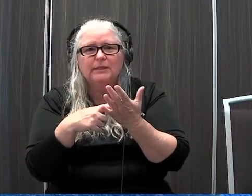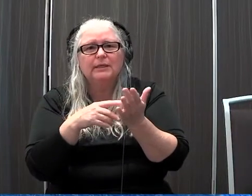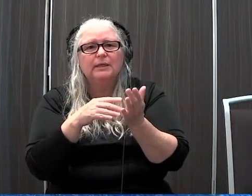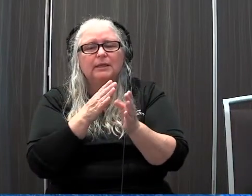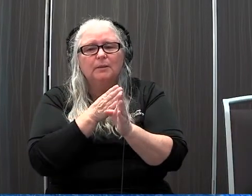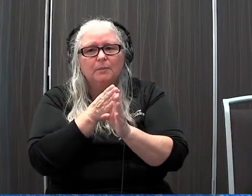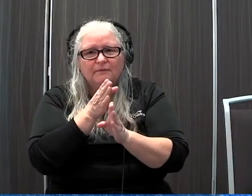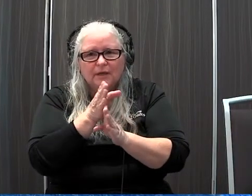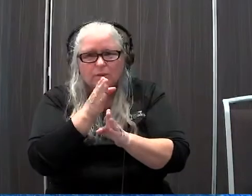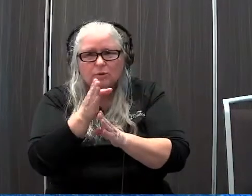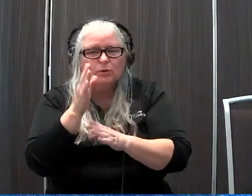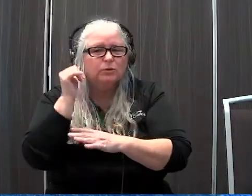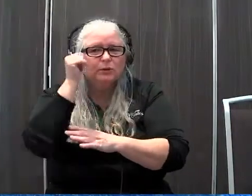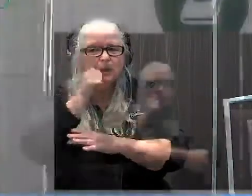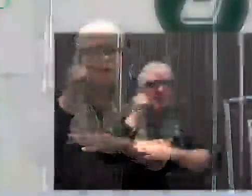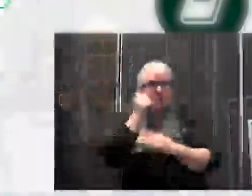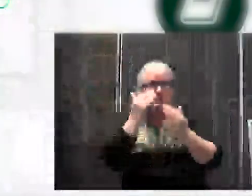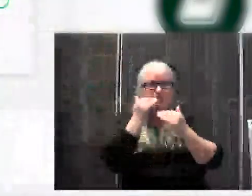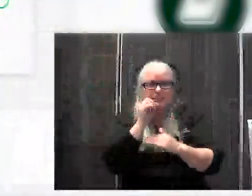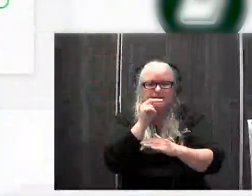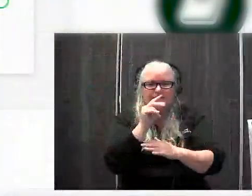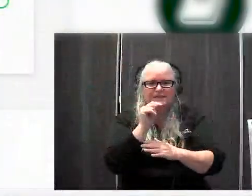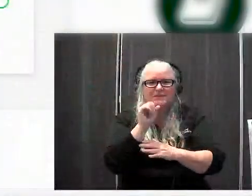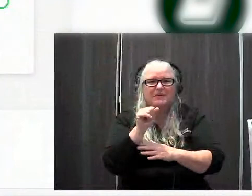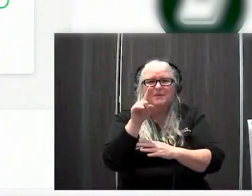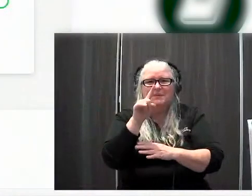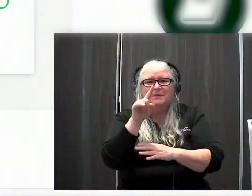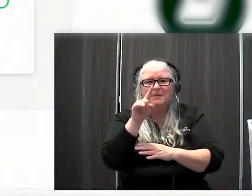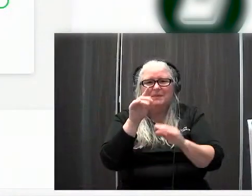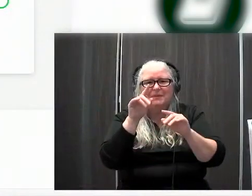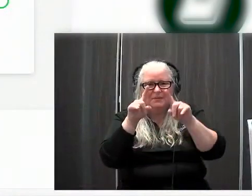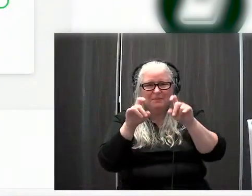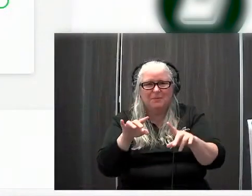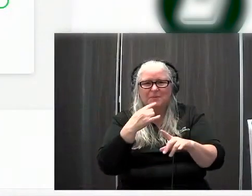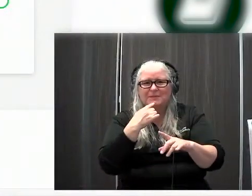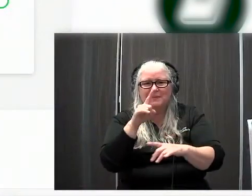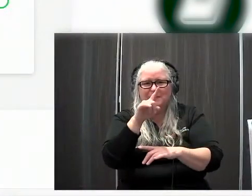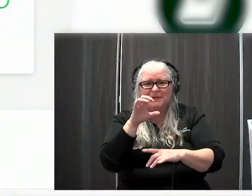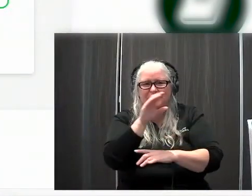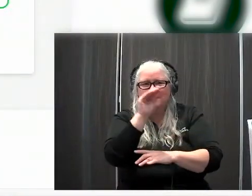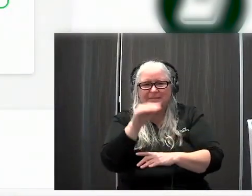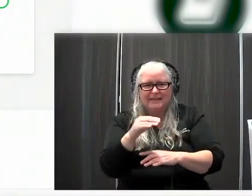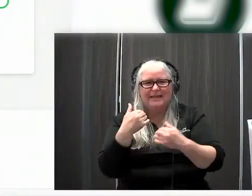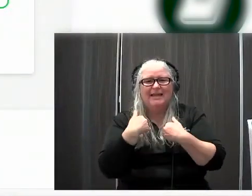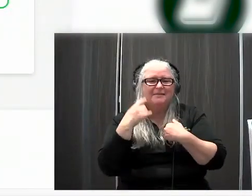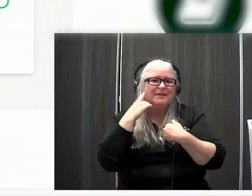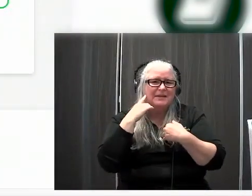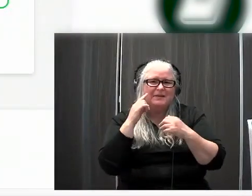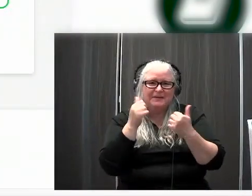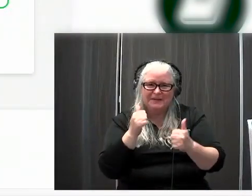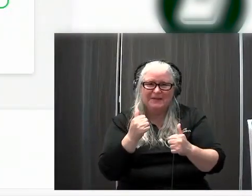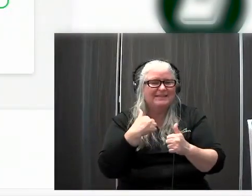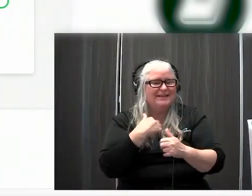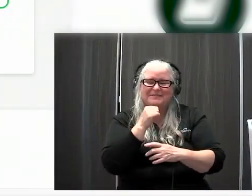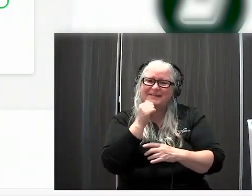the state deafblind projects. All right, so the poll Wow. says 100% of participants, their child has some degree of hearing loss. So I'm not at all surprised to